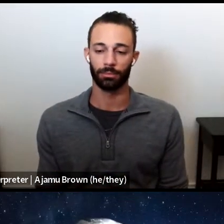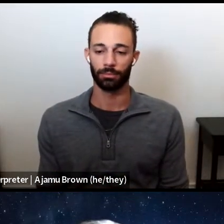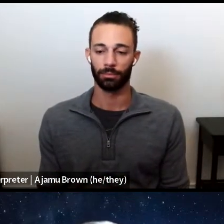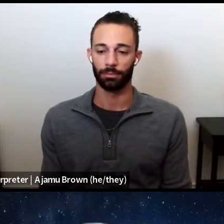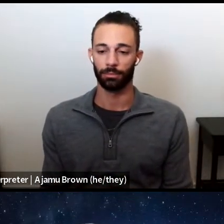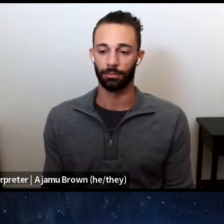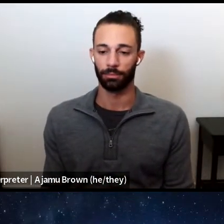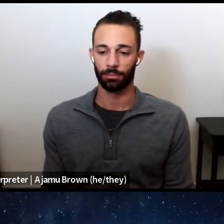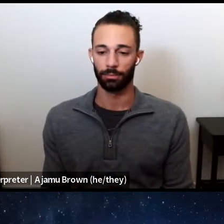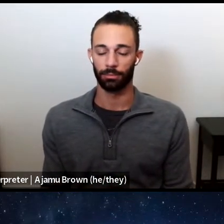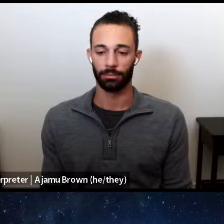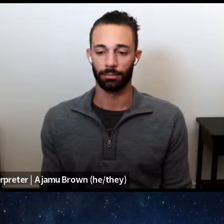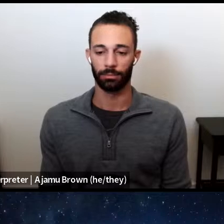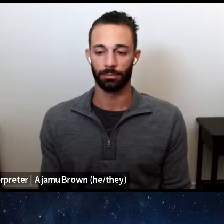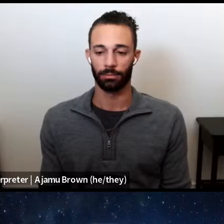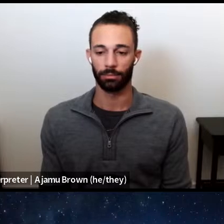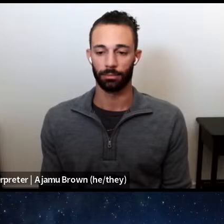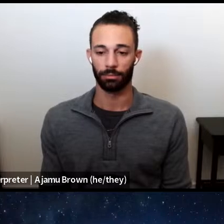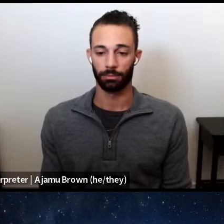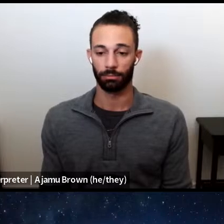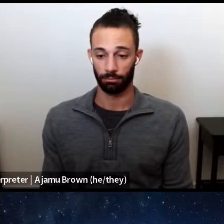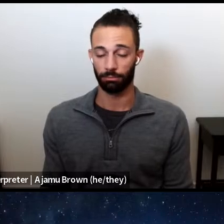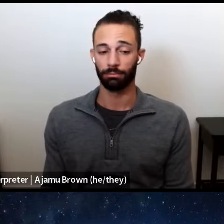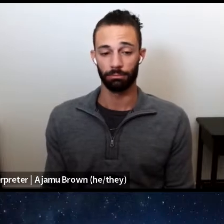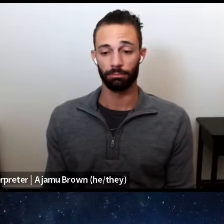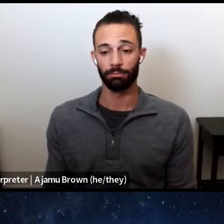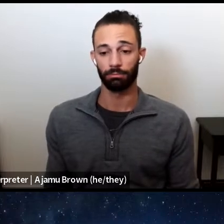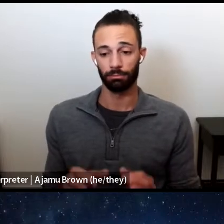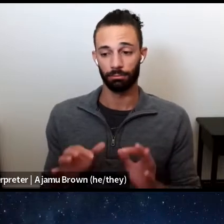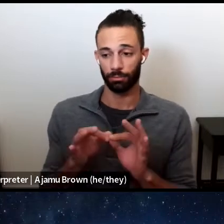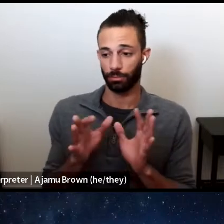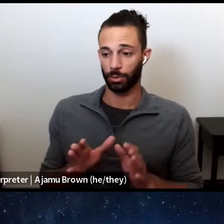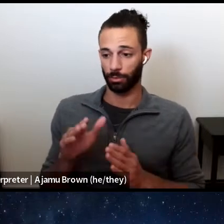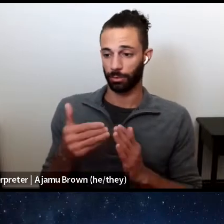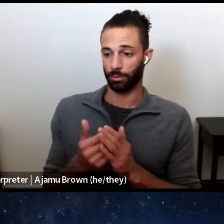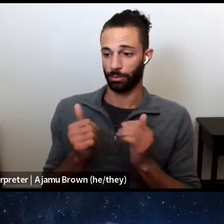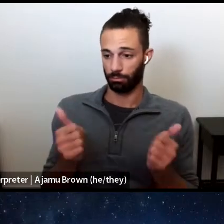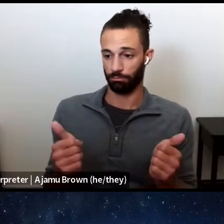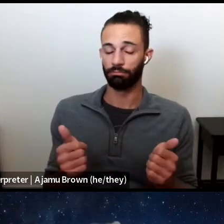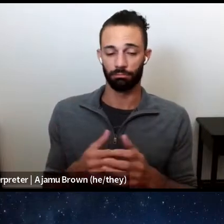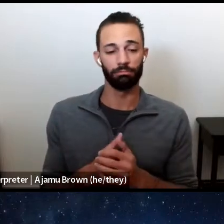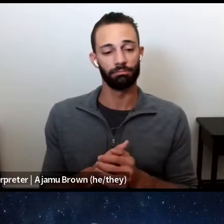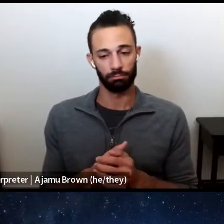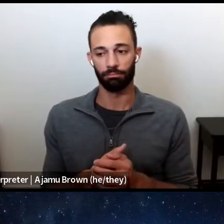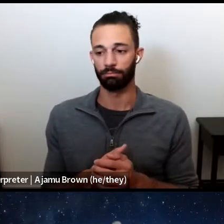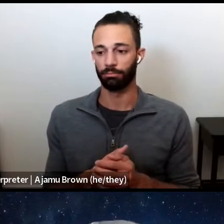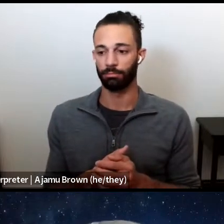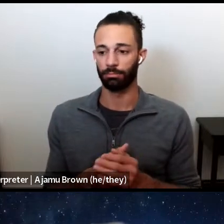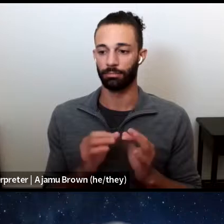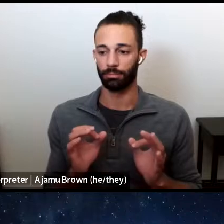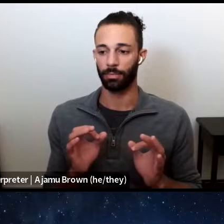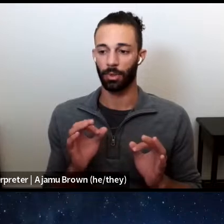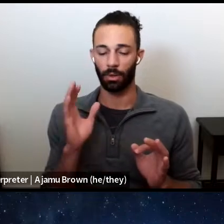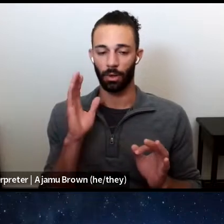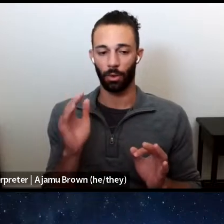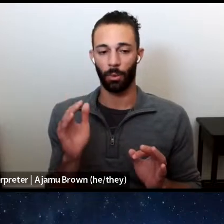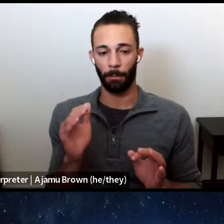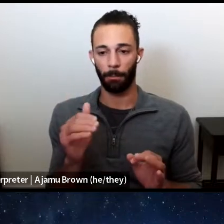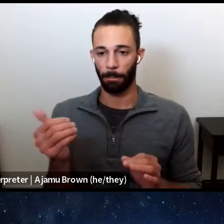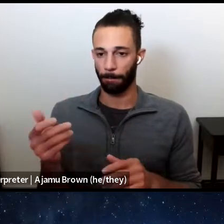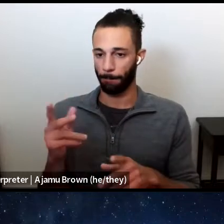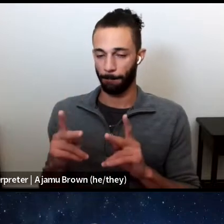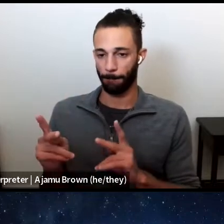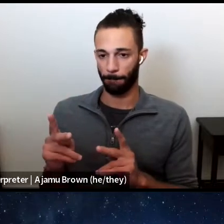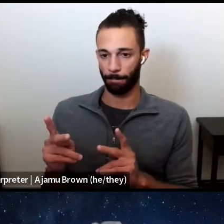Alrighty, can my interpreters hear me okay? Awesome. And I hope everyone else can hear me okay too.